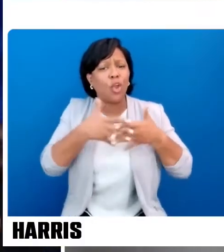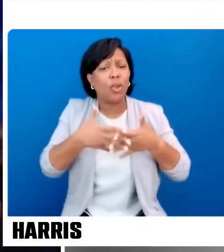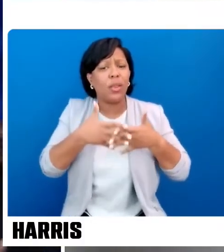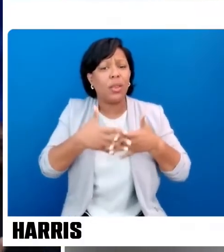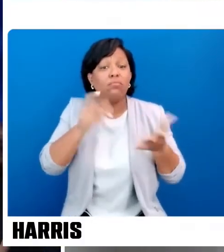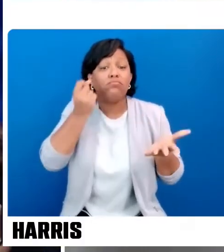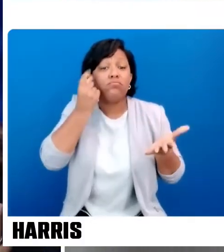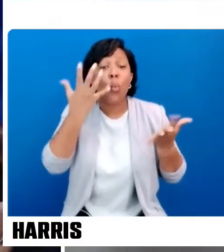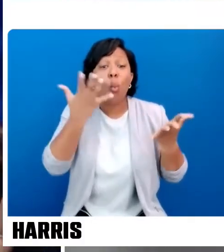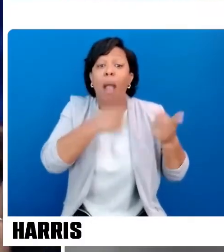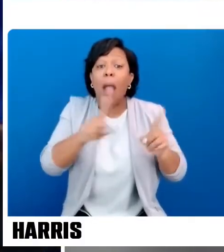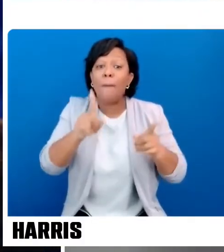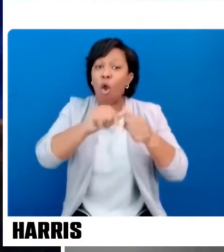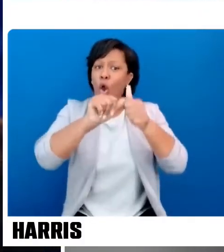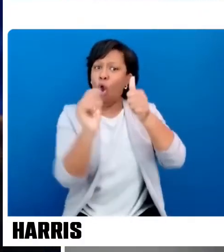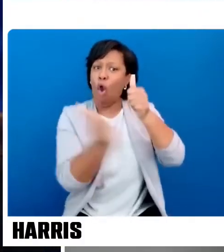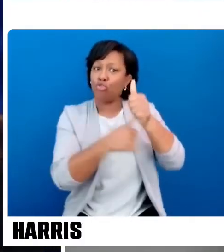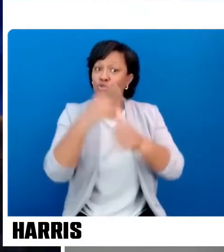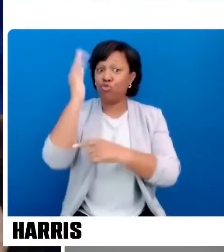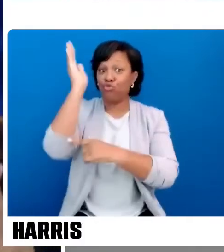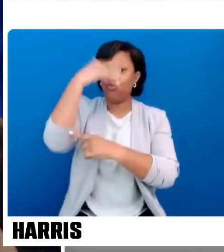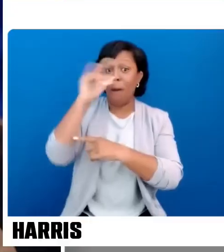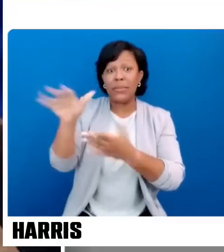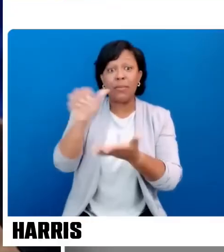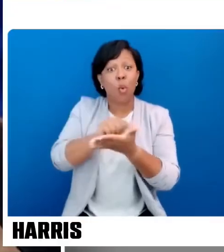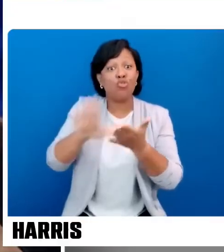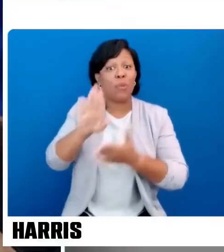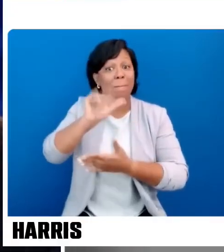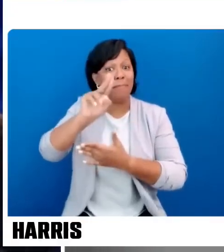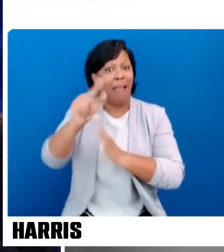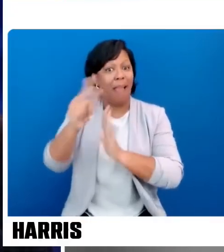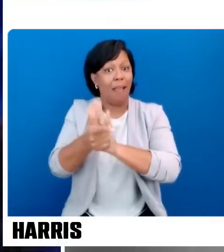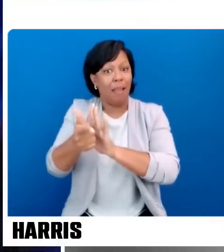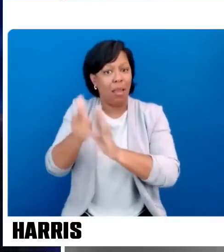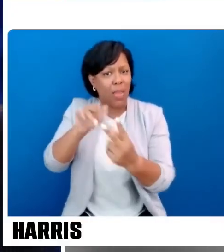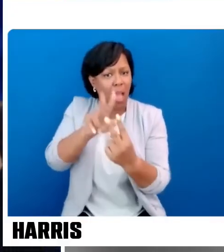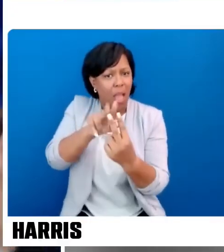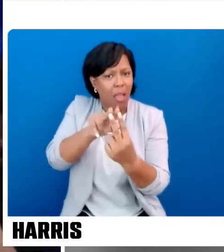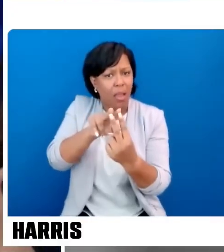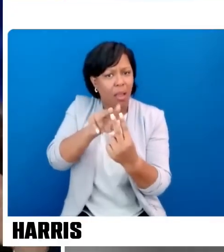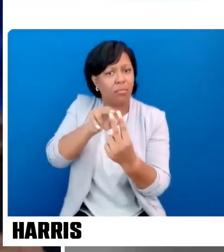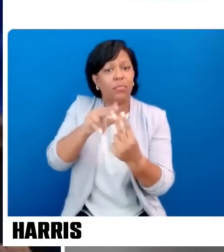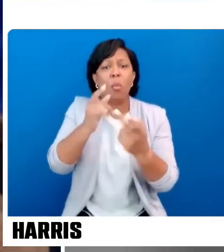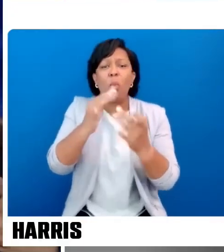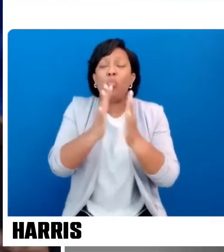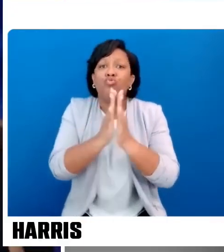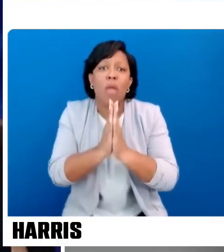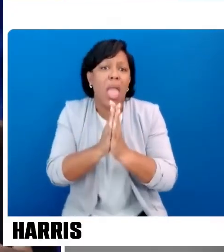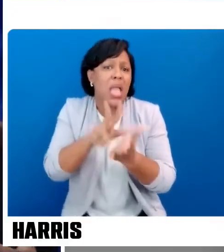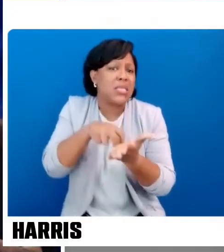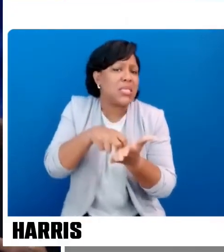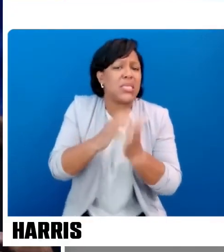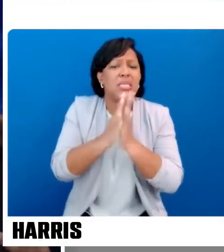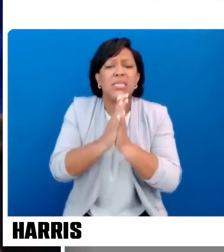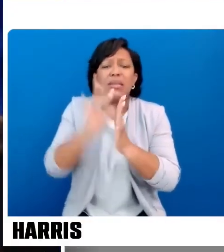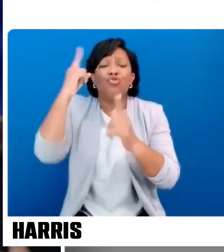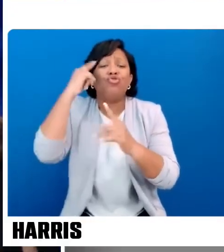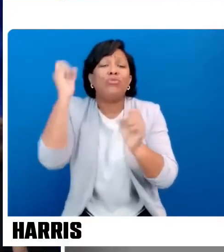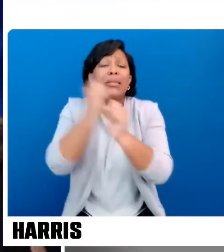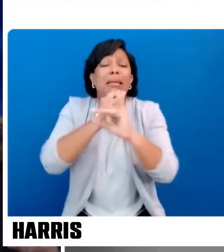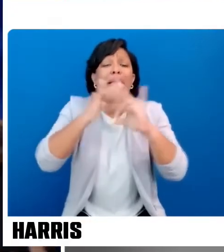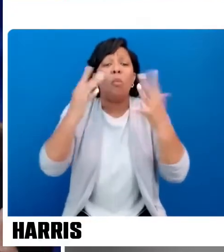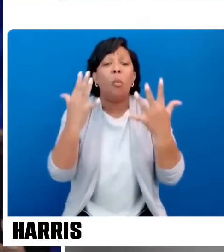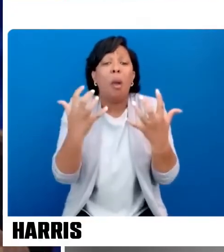Trump's abortion bans. Couples who pray and dream of having a family are